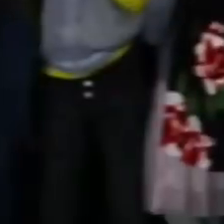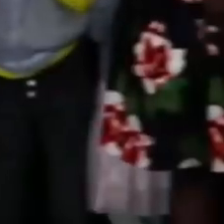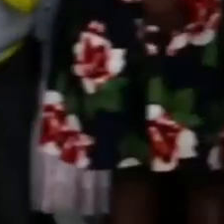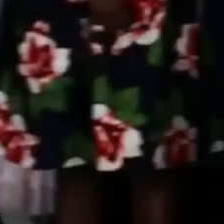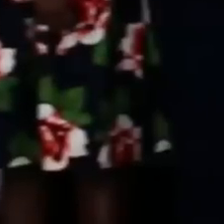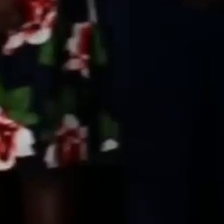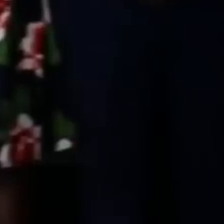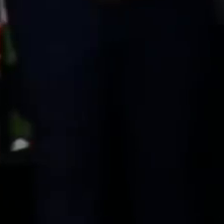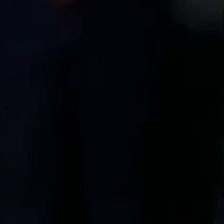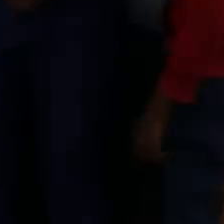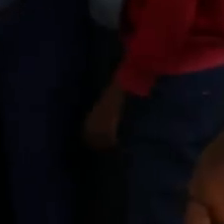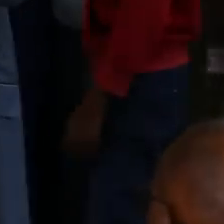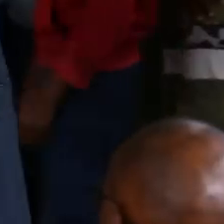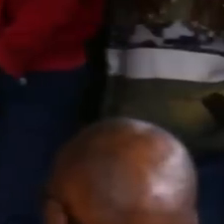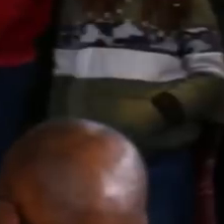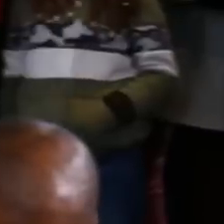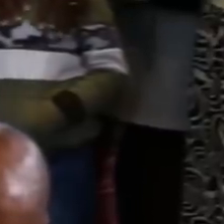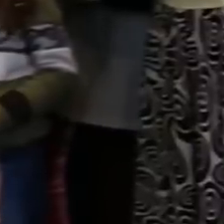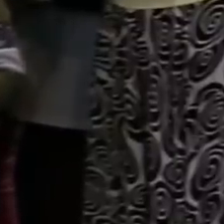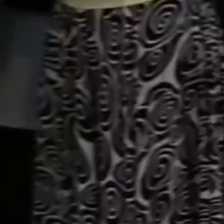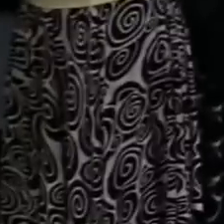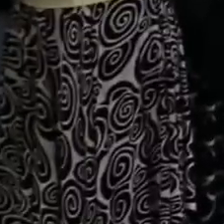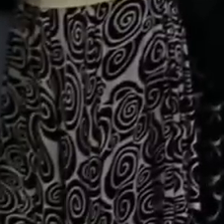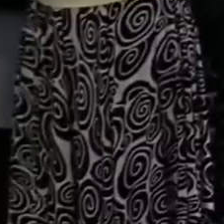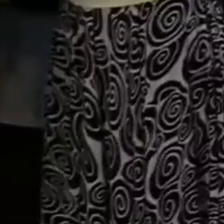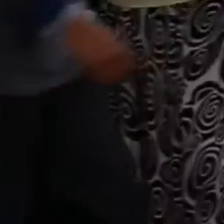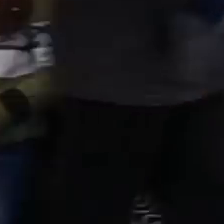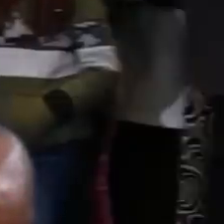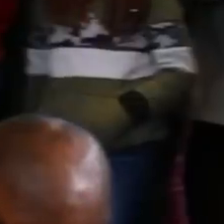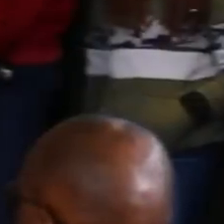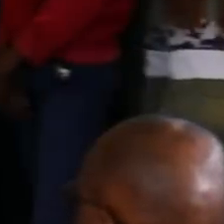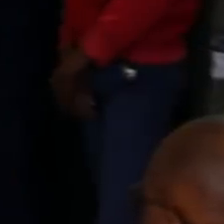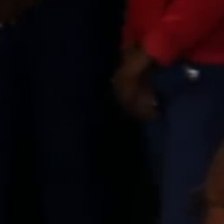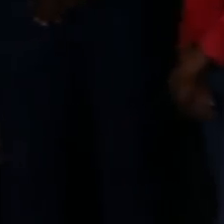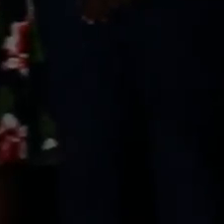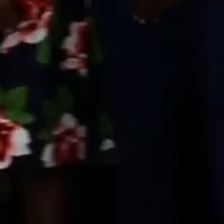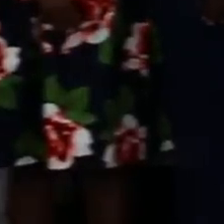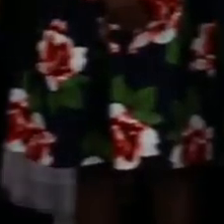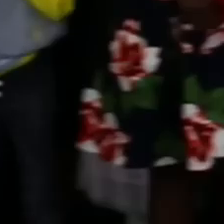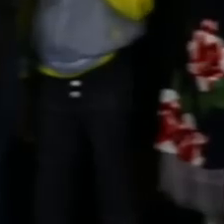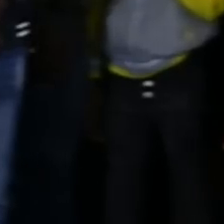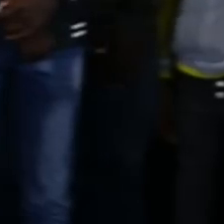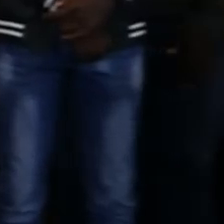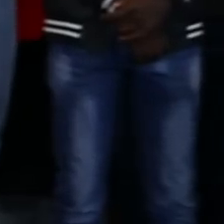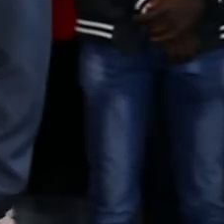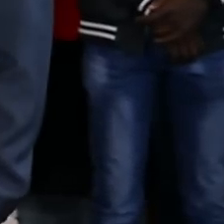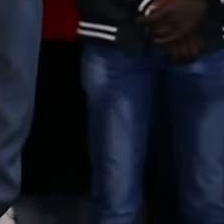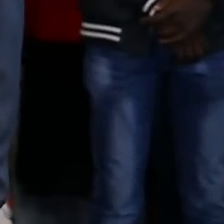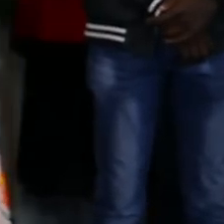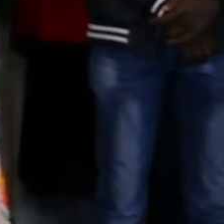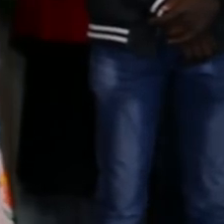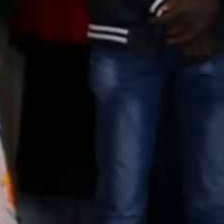Devil will do every single thing in his power to stop us from being saved.